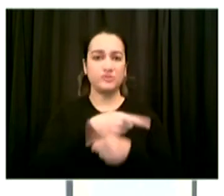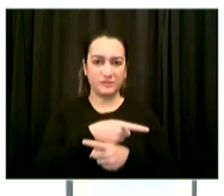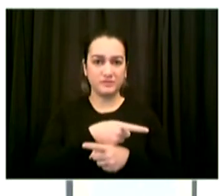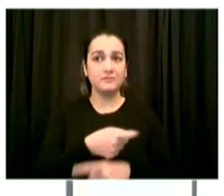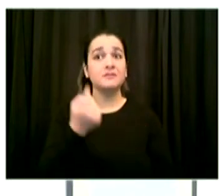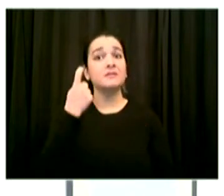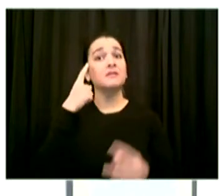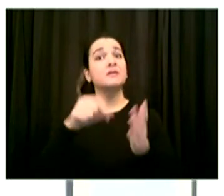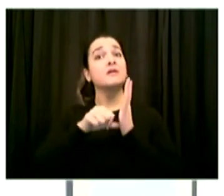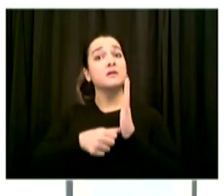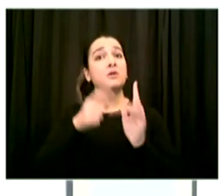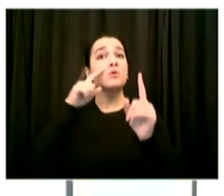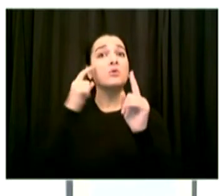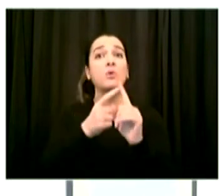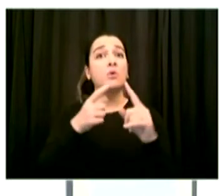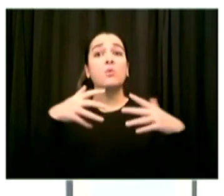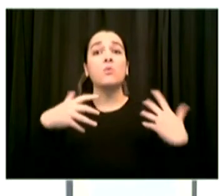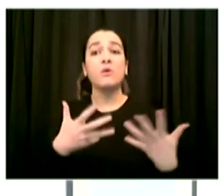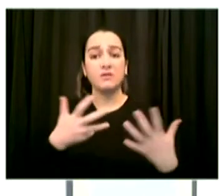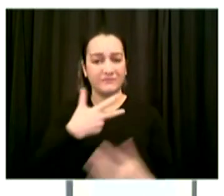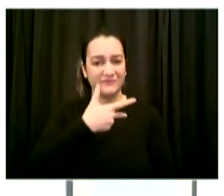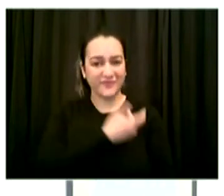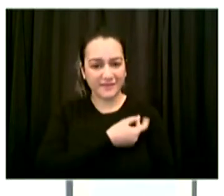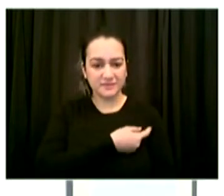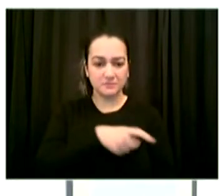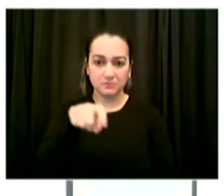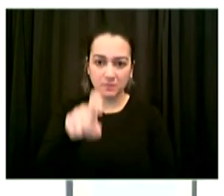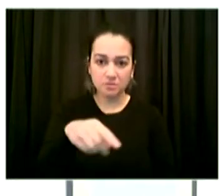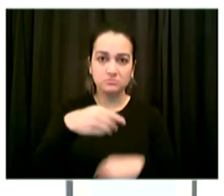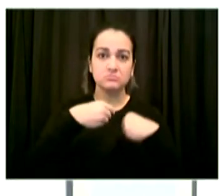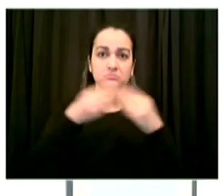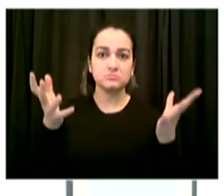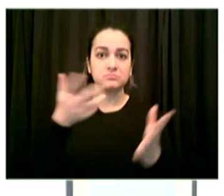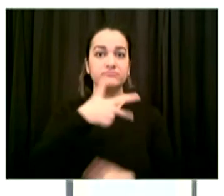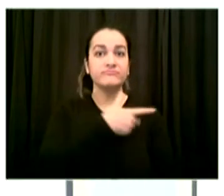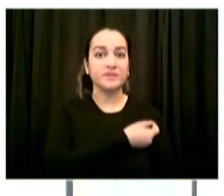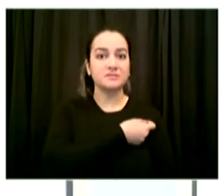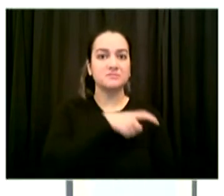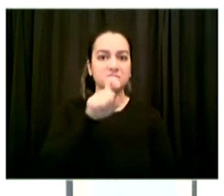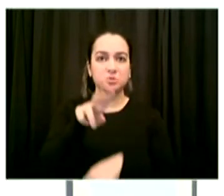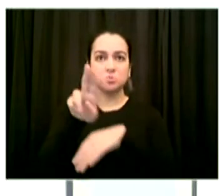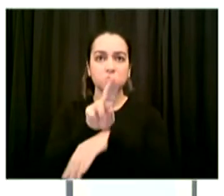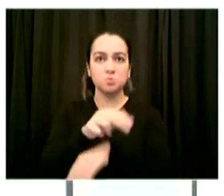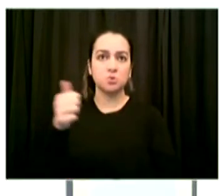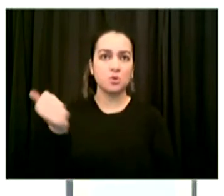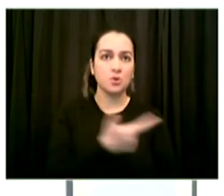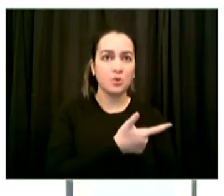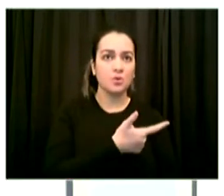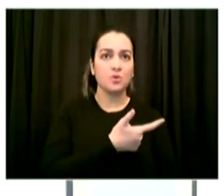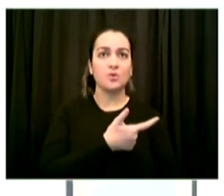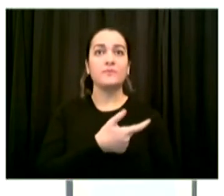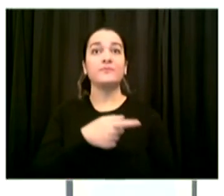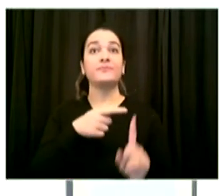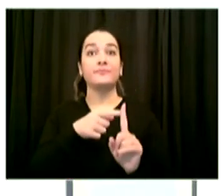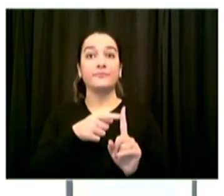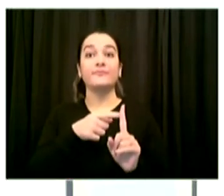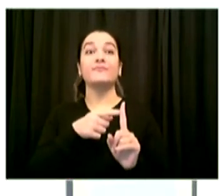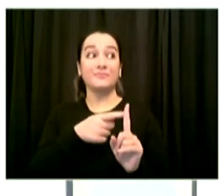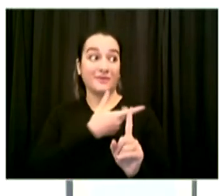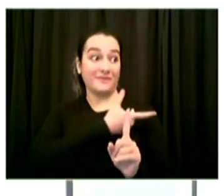of beating back this terrible pandemic. The three ways in which we have operationalized this, as Dr.